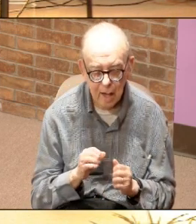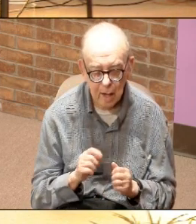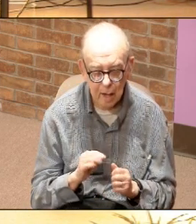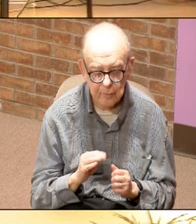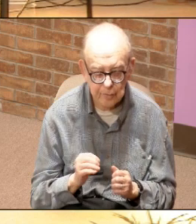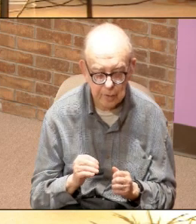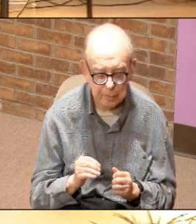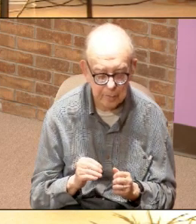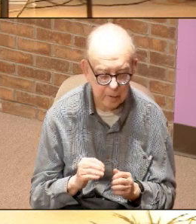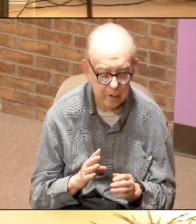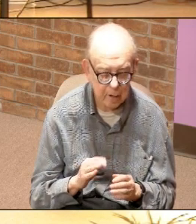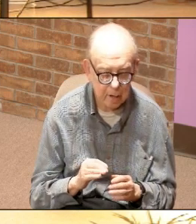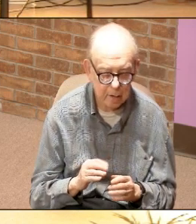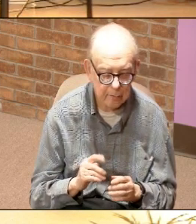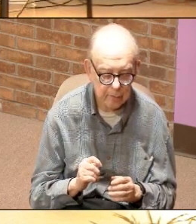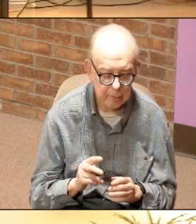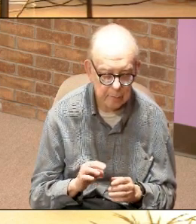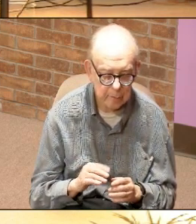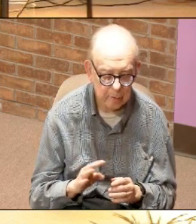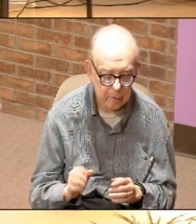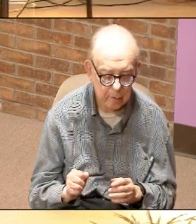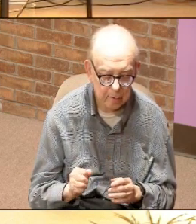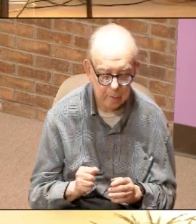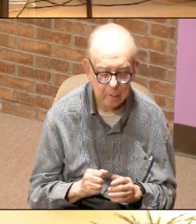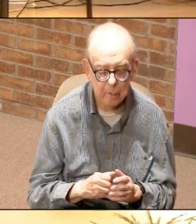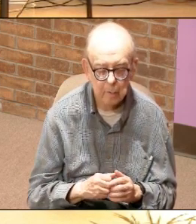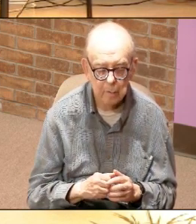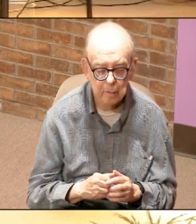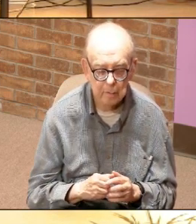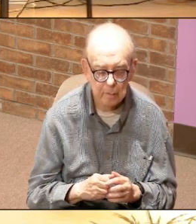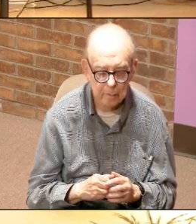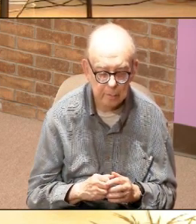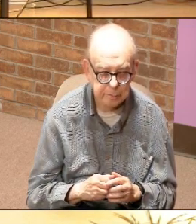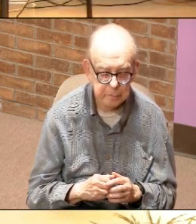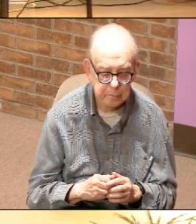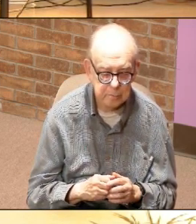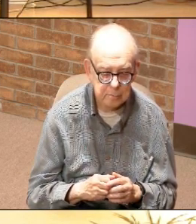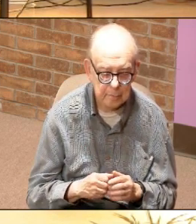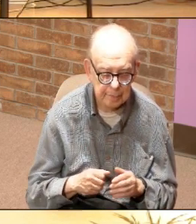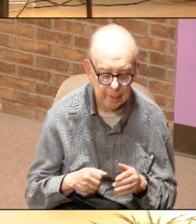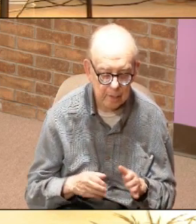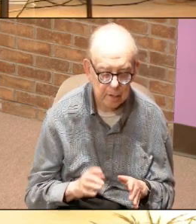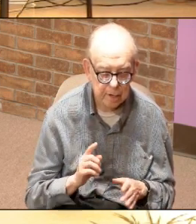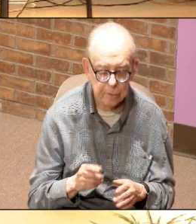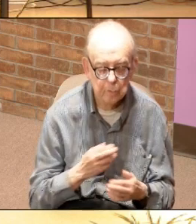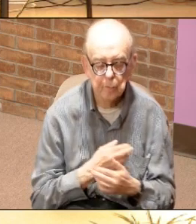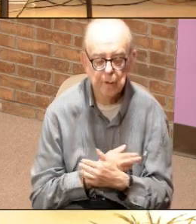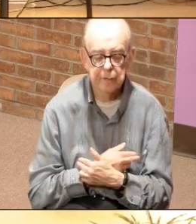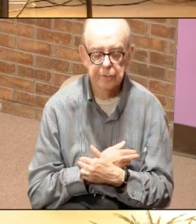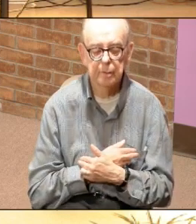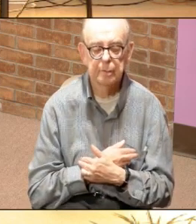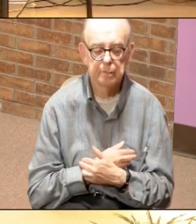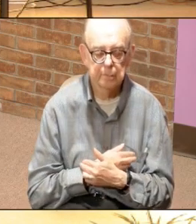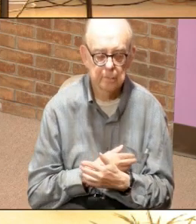whether it's got to be real firm or sink to let you rest.